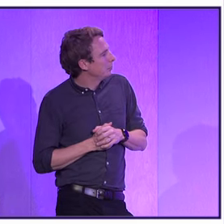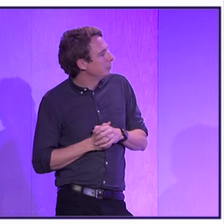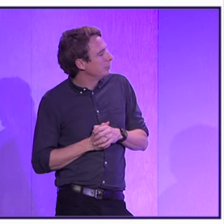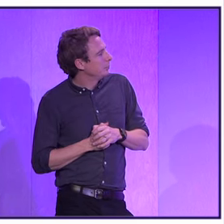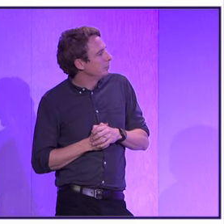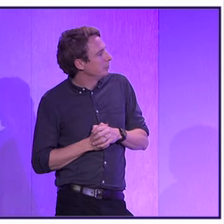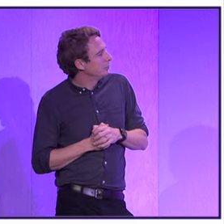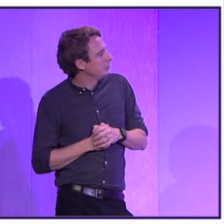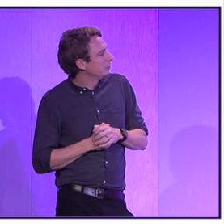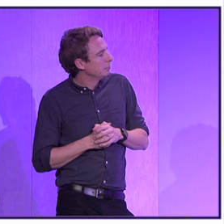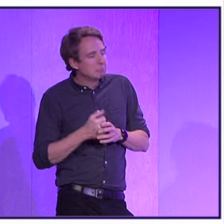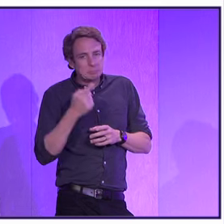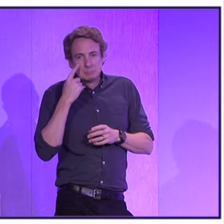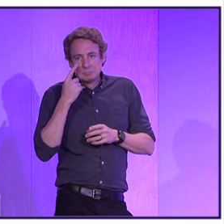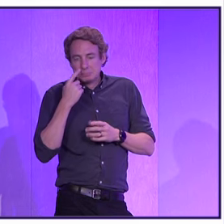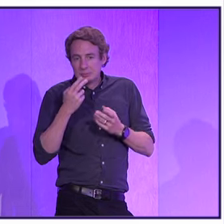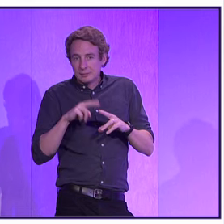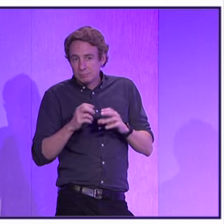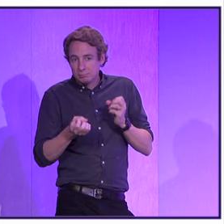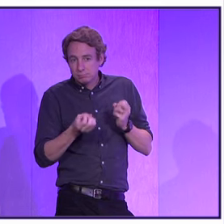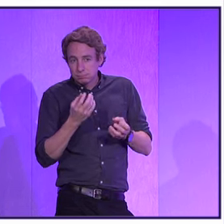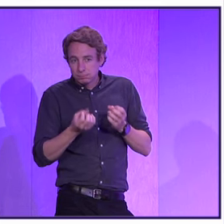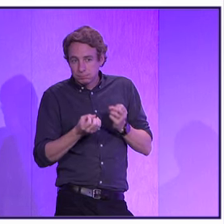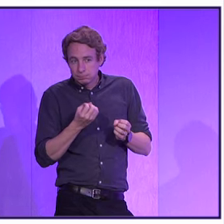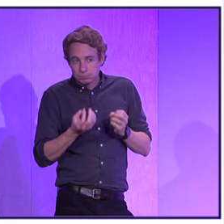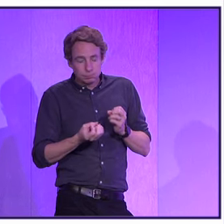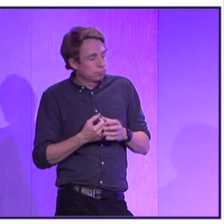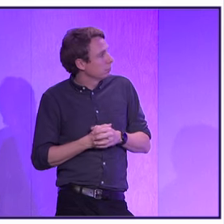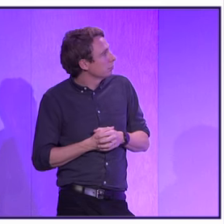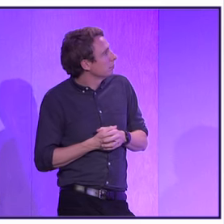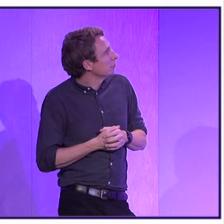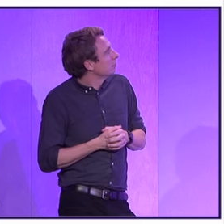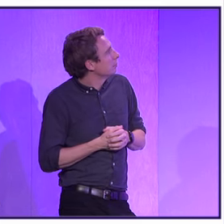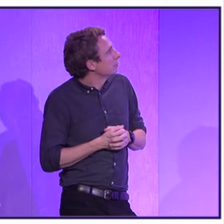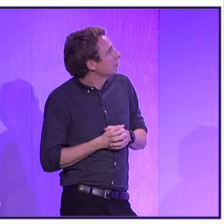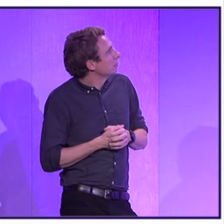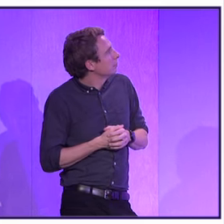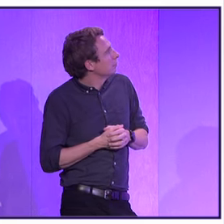and we'll see if anybody's got any thoughts on this. Oh, if it's going to load.